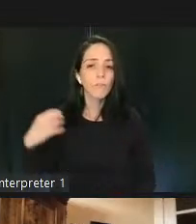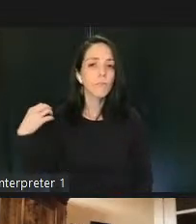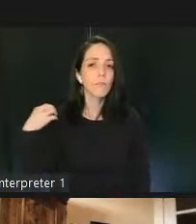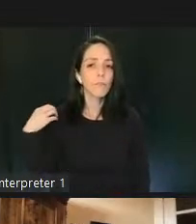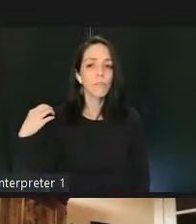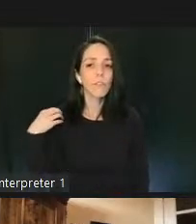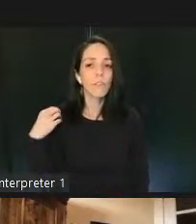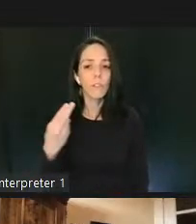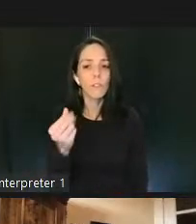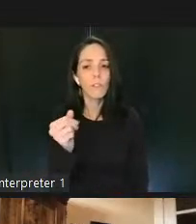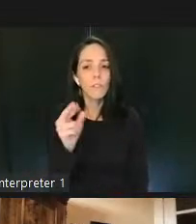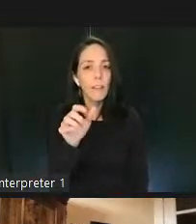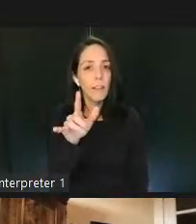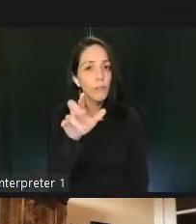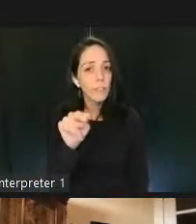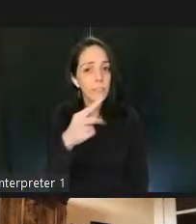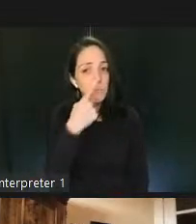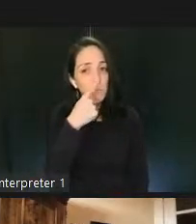Harrington.